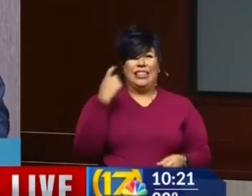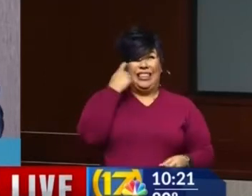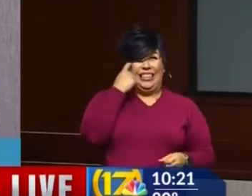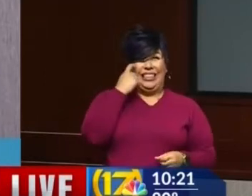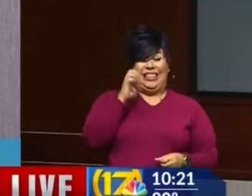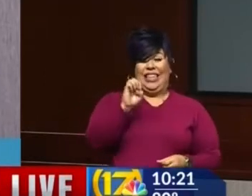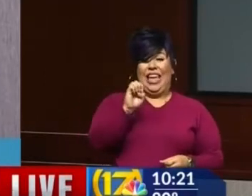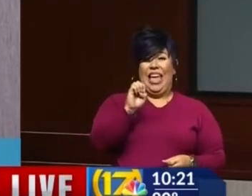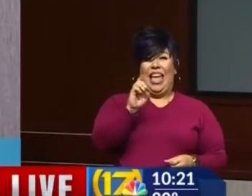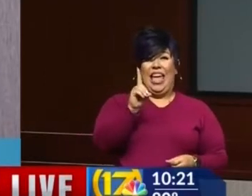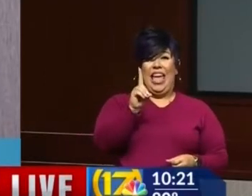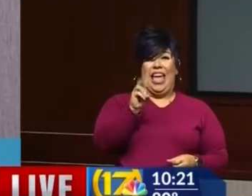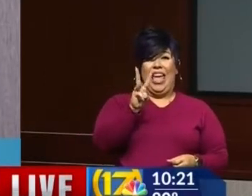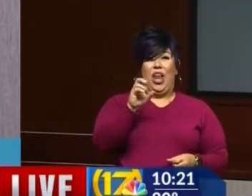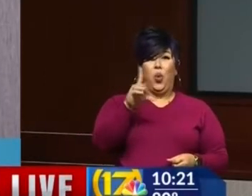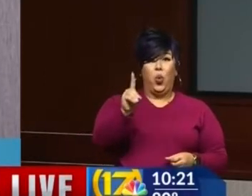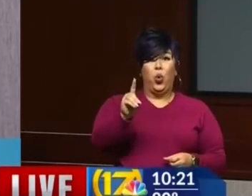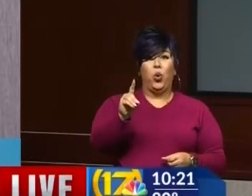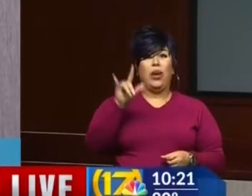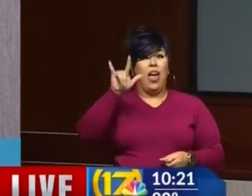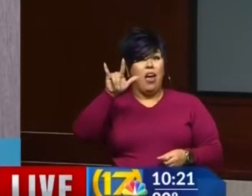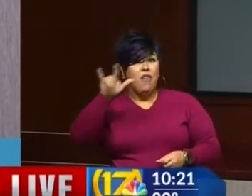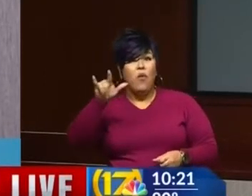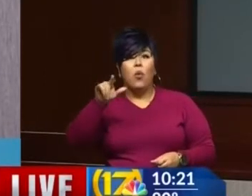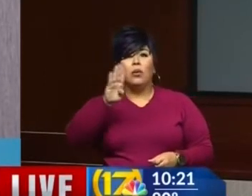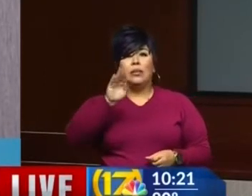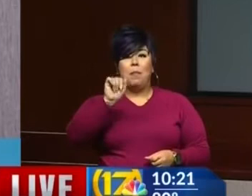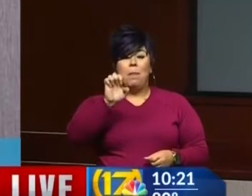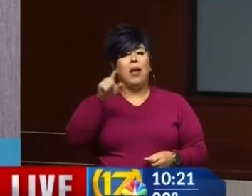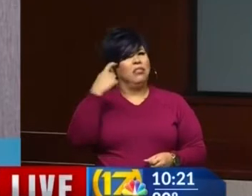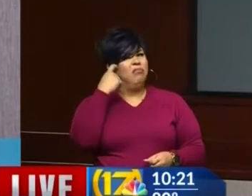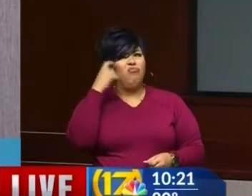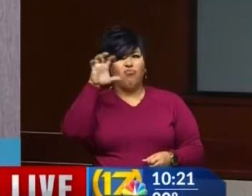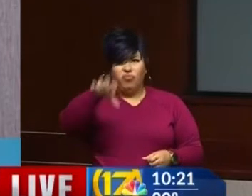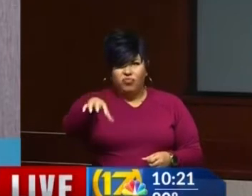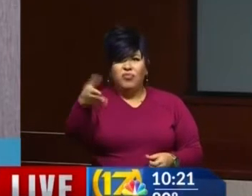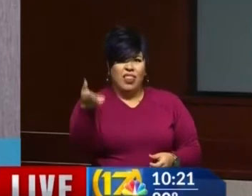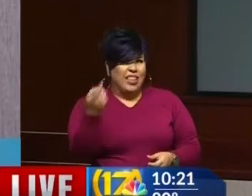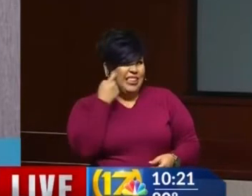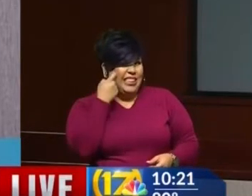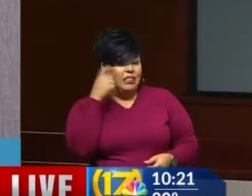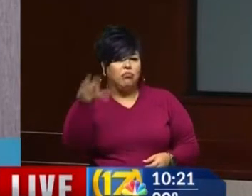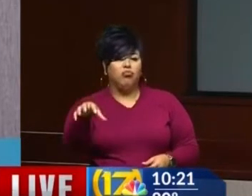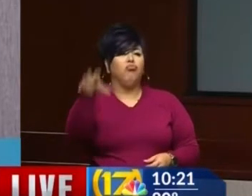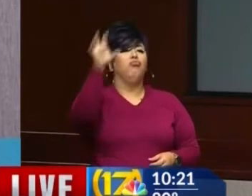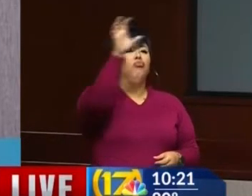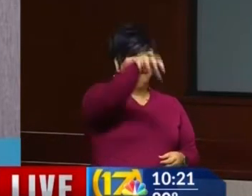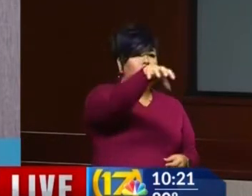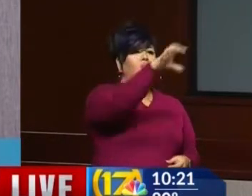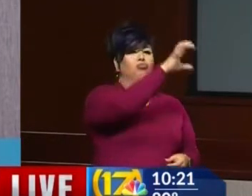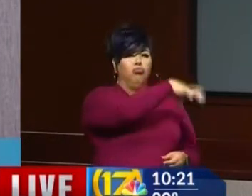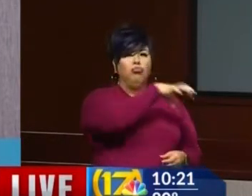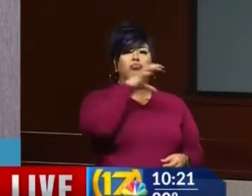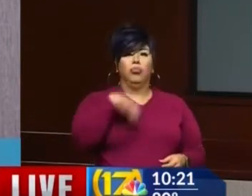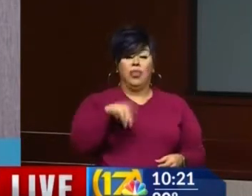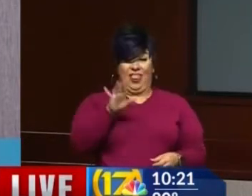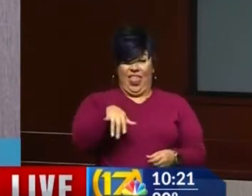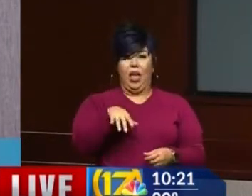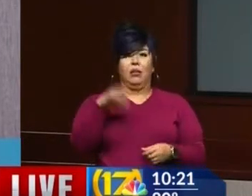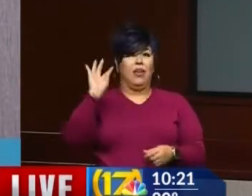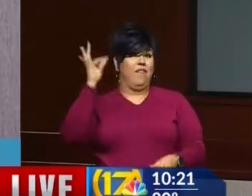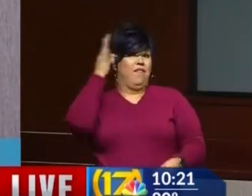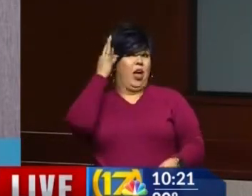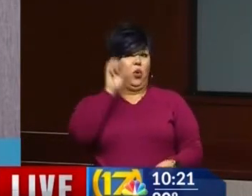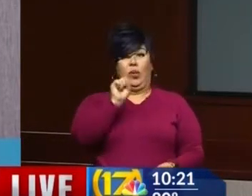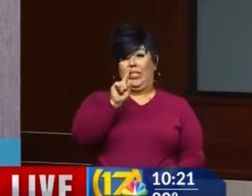2 weeks testing personnel on that base. And we'll be using this federal testing site